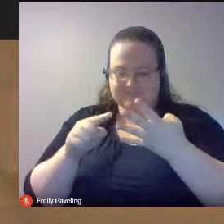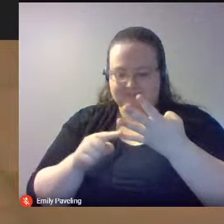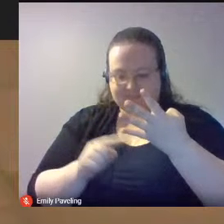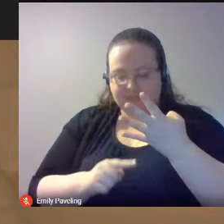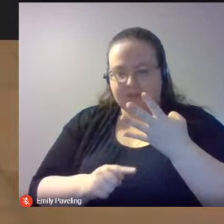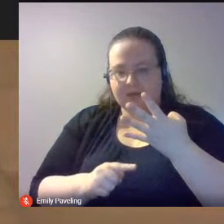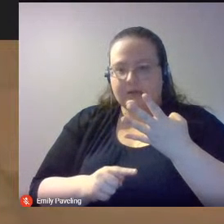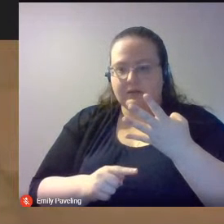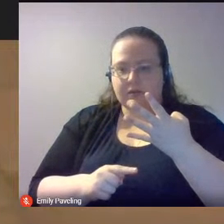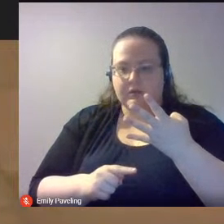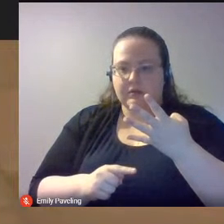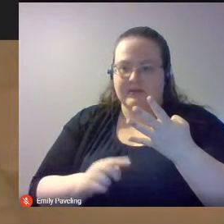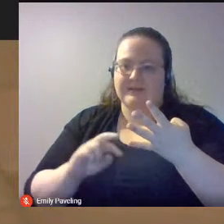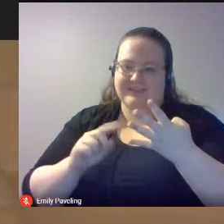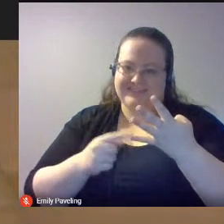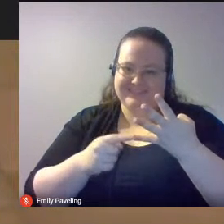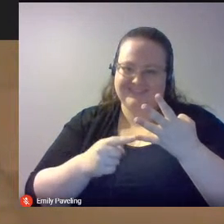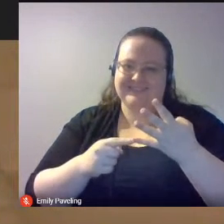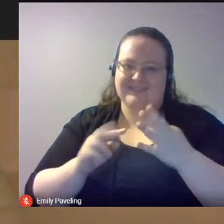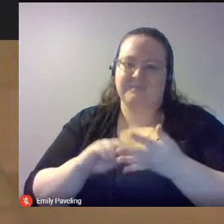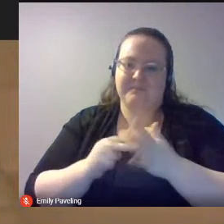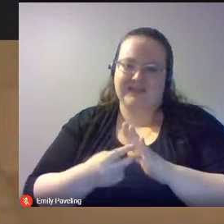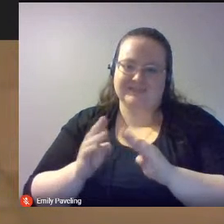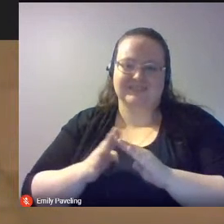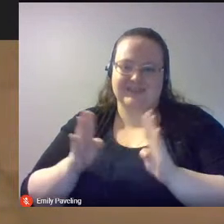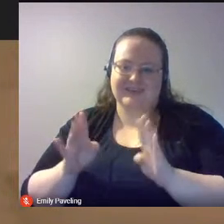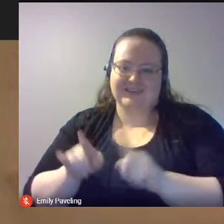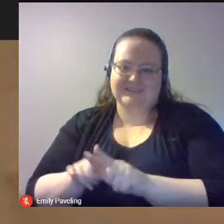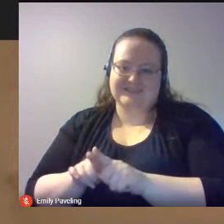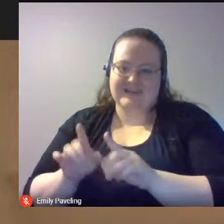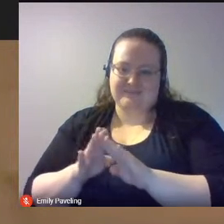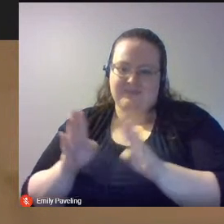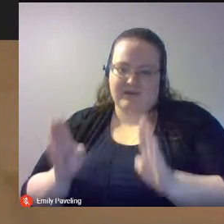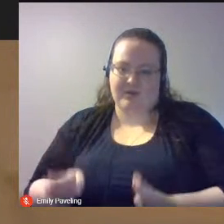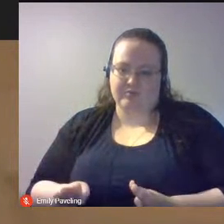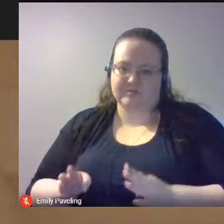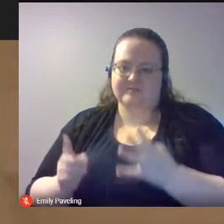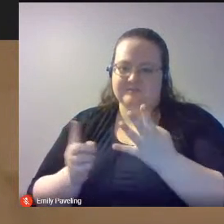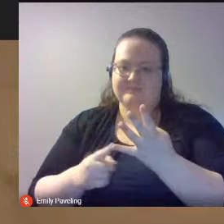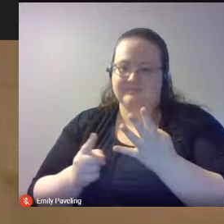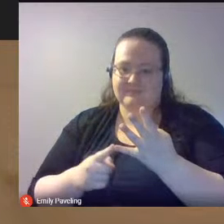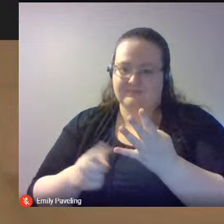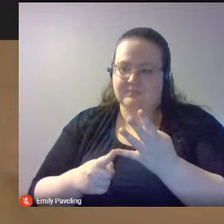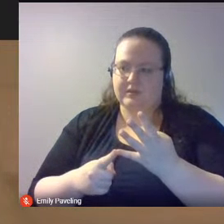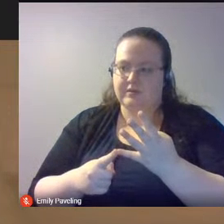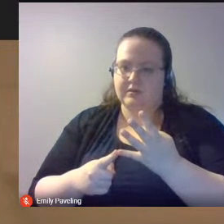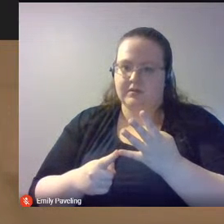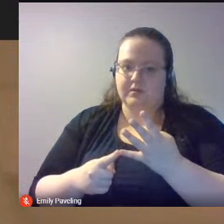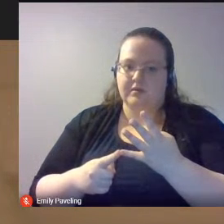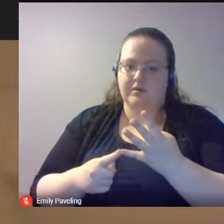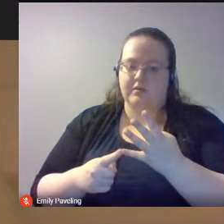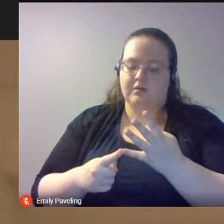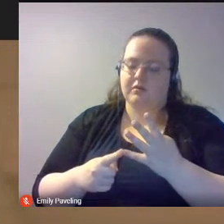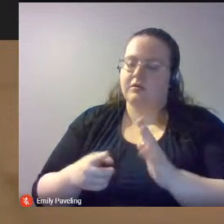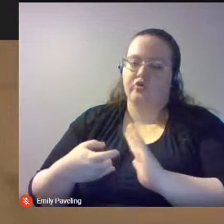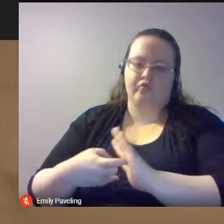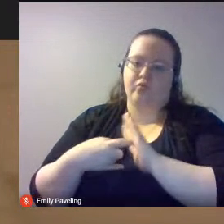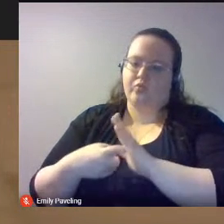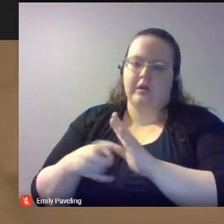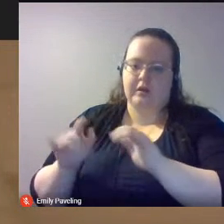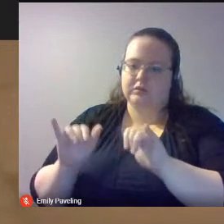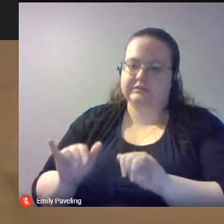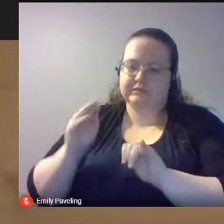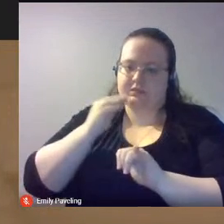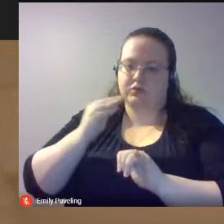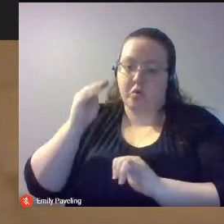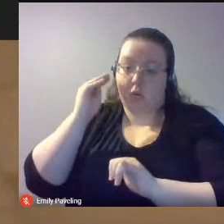So that covers the household in essence. Under the class order, all close contacts of the person who tests